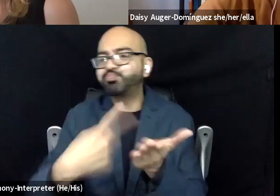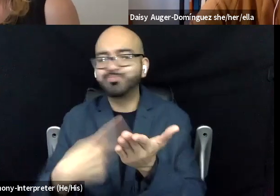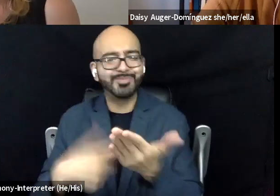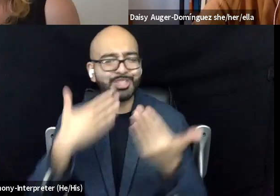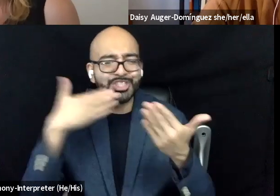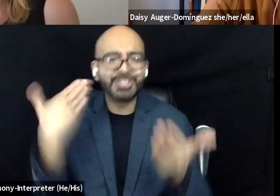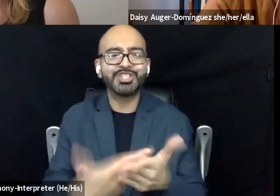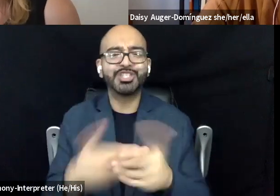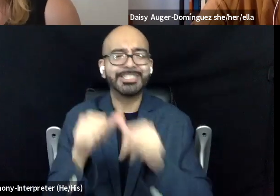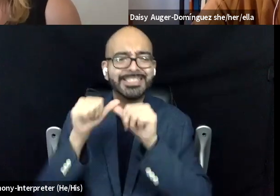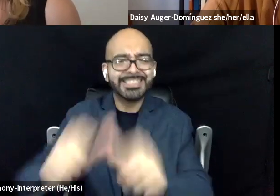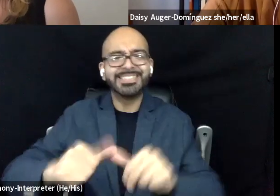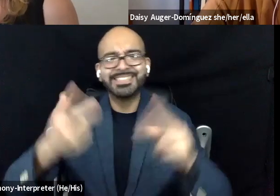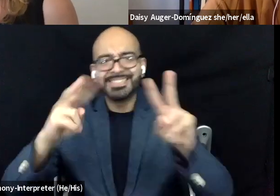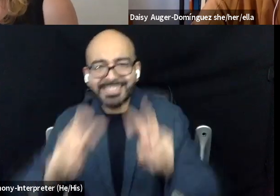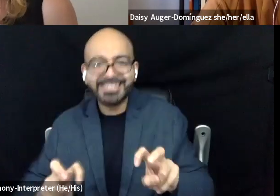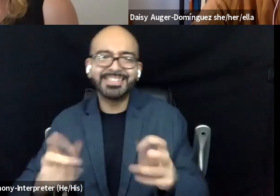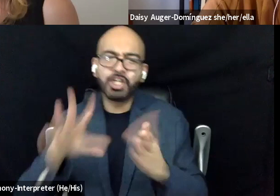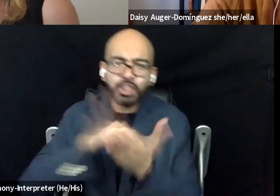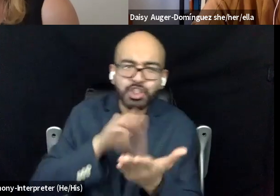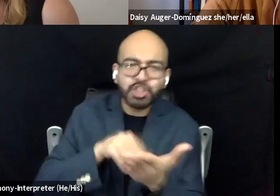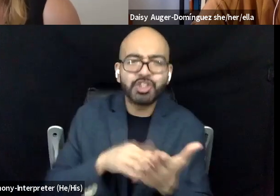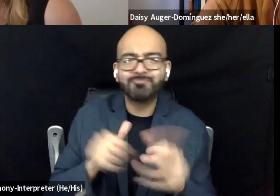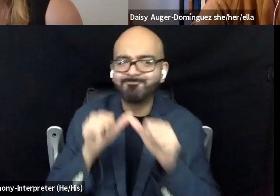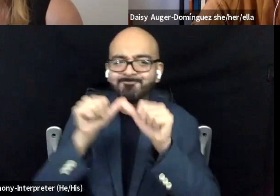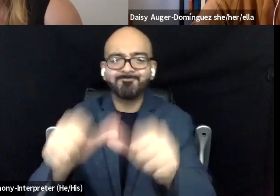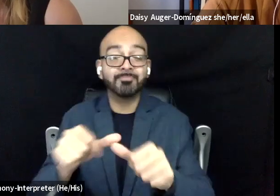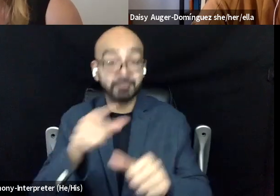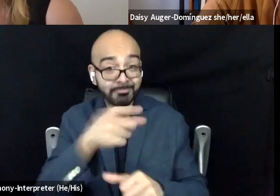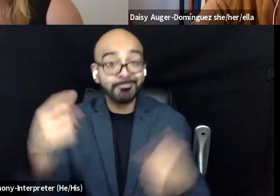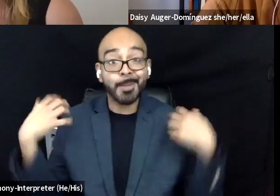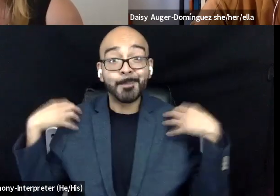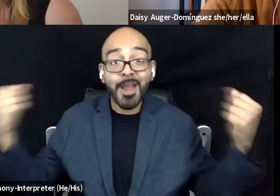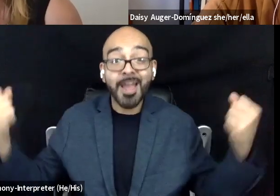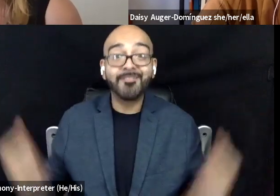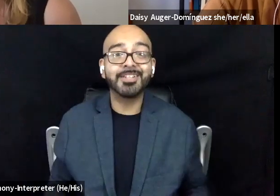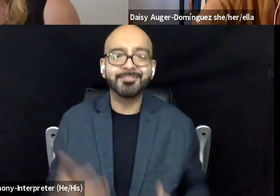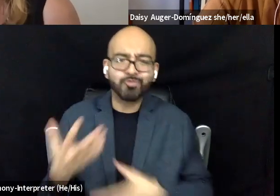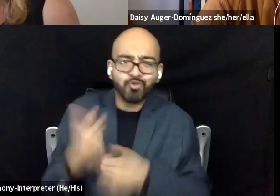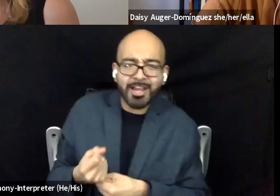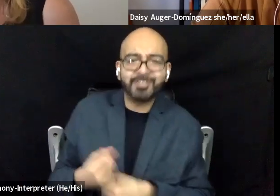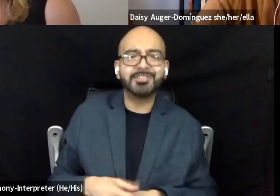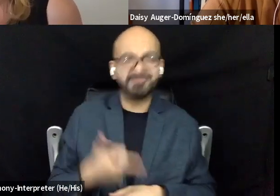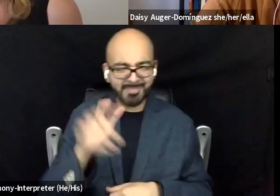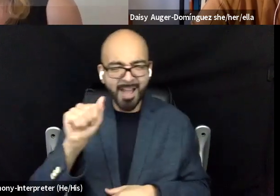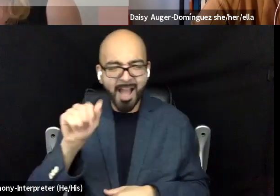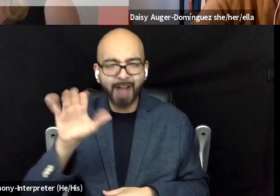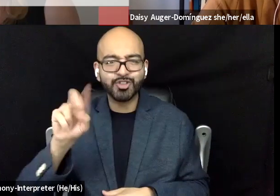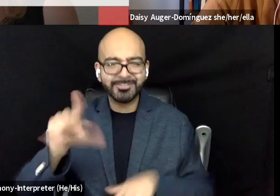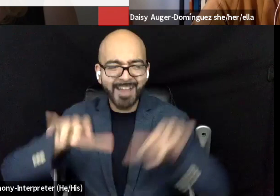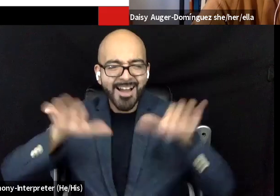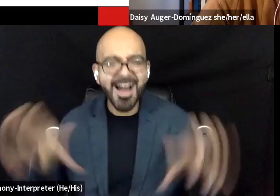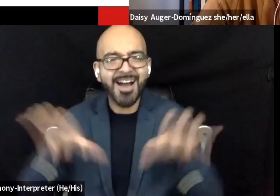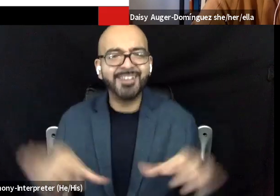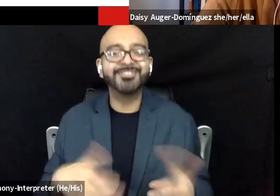conversations going. Keep the learning going. Be brave. Be courageous. Take action. Thank you for joining